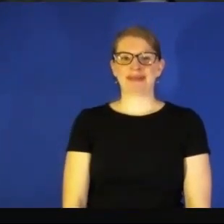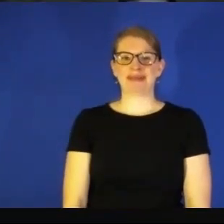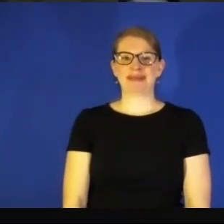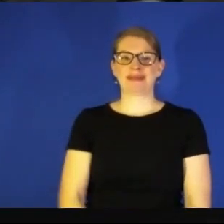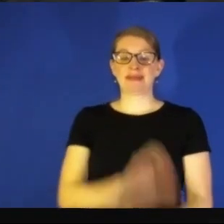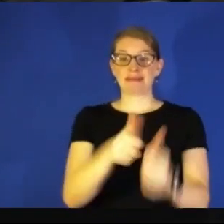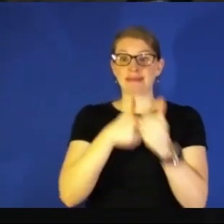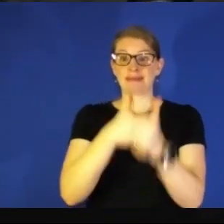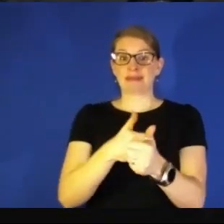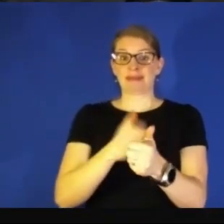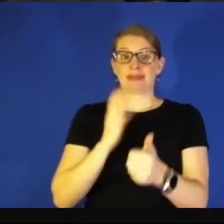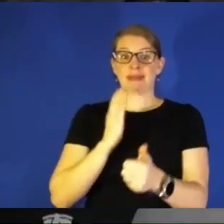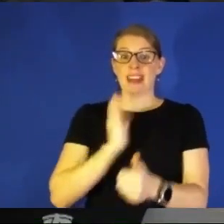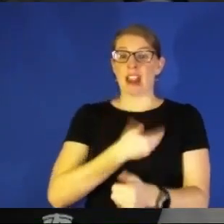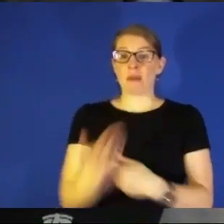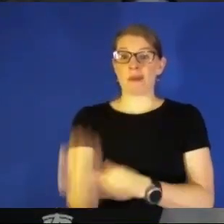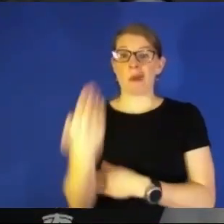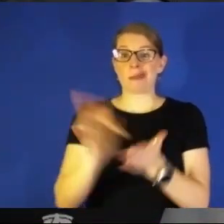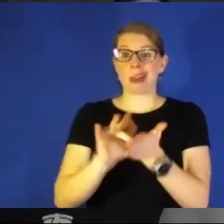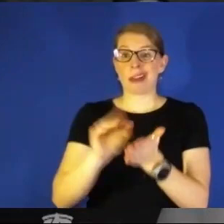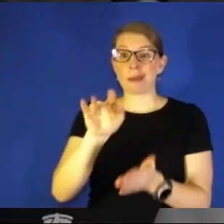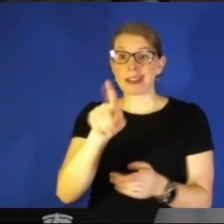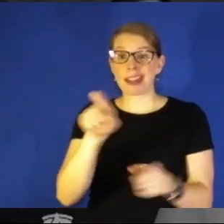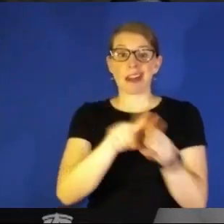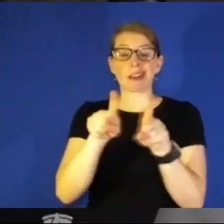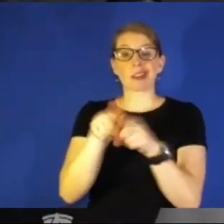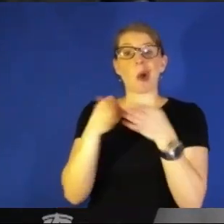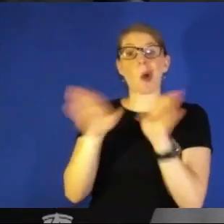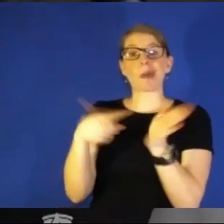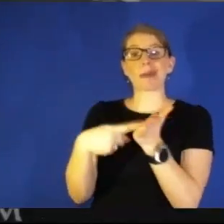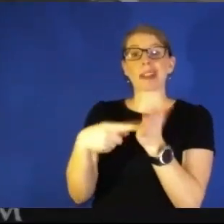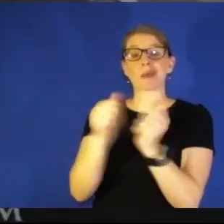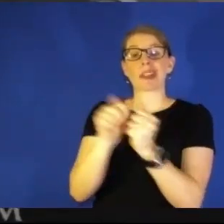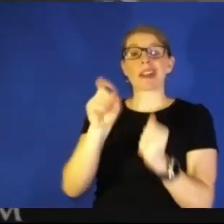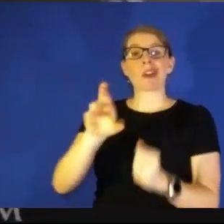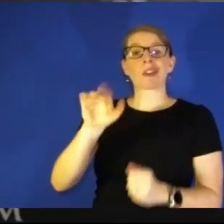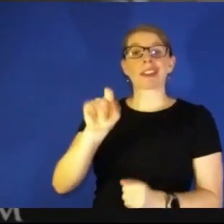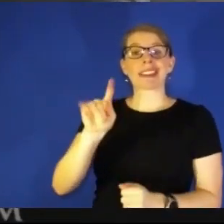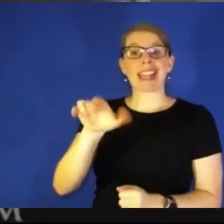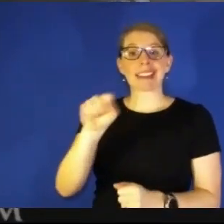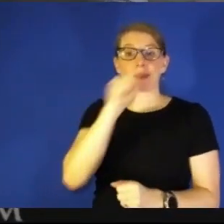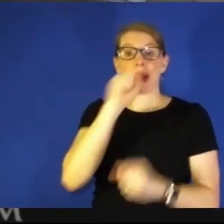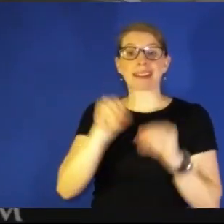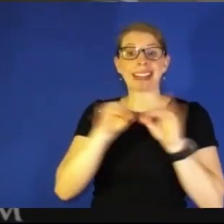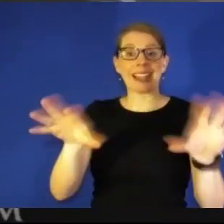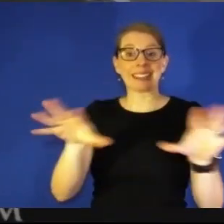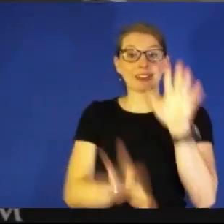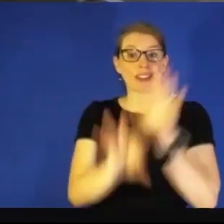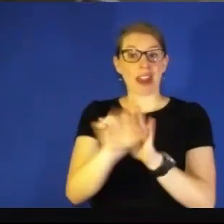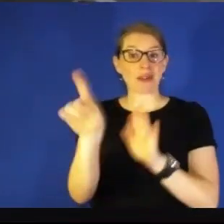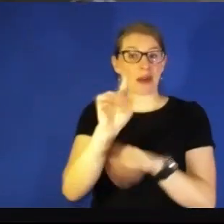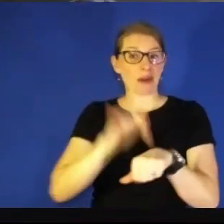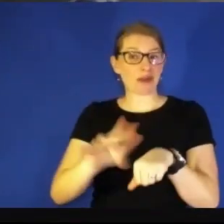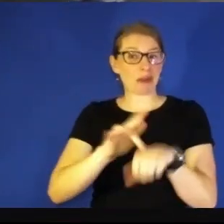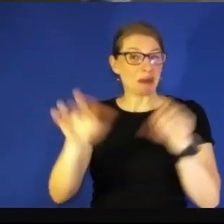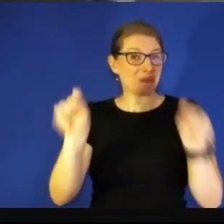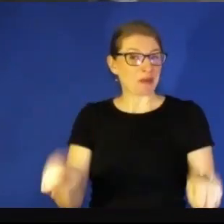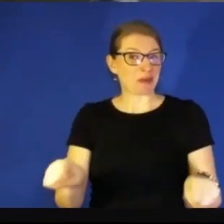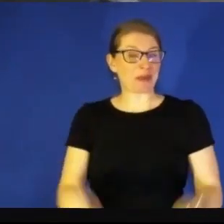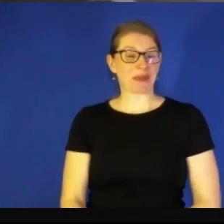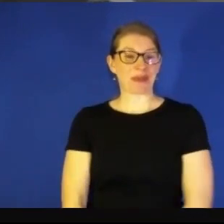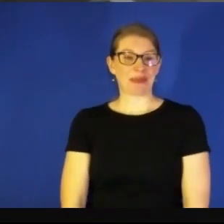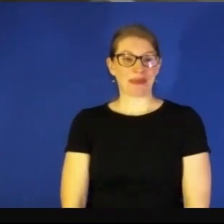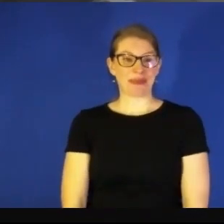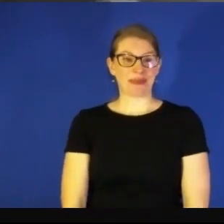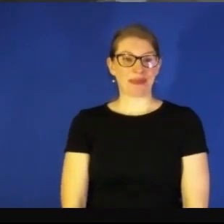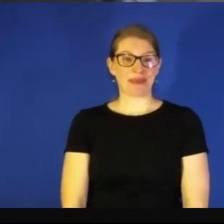Subscribe to our morning medical update and open mics with Dr. Stites podcasts. Now, everywhere podcasts are available.